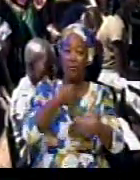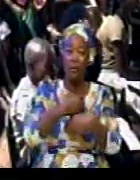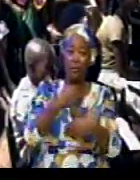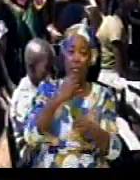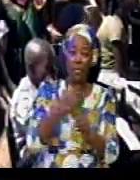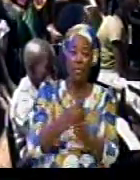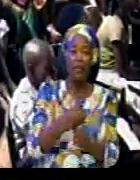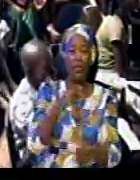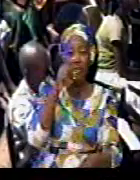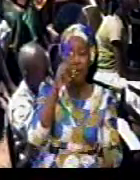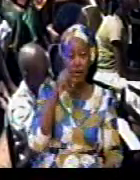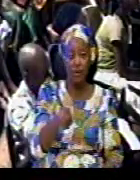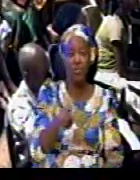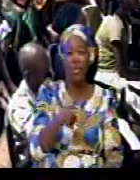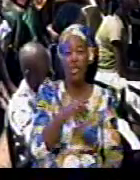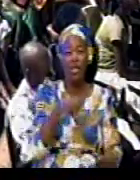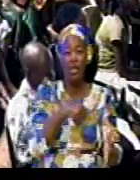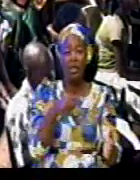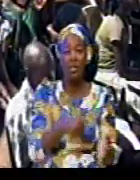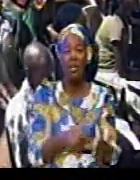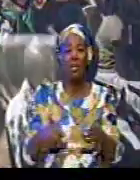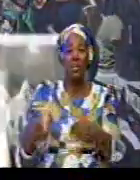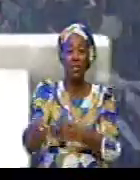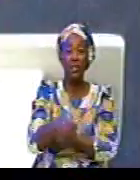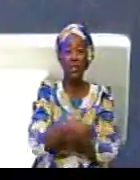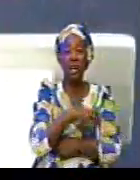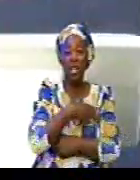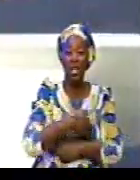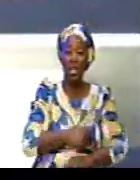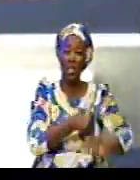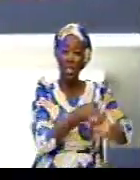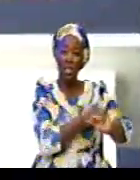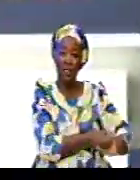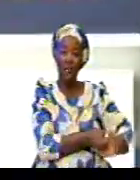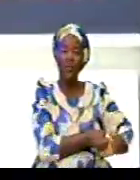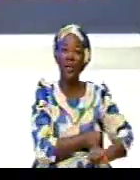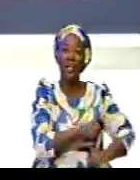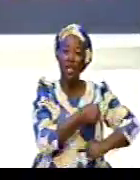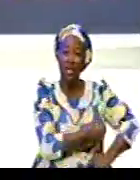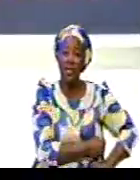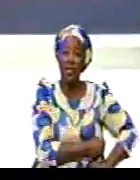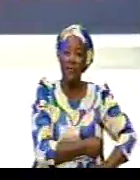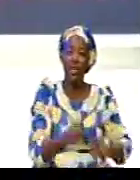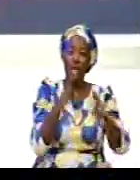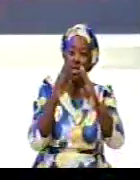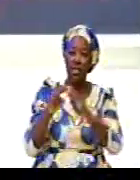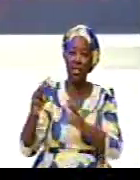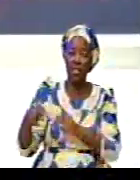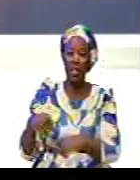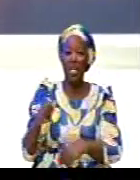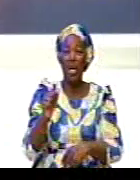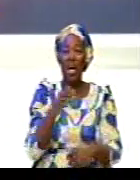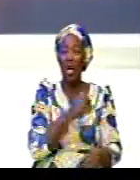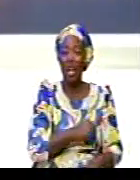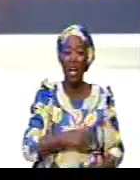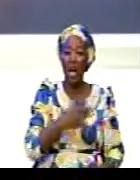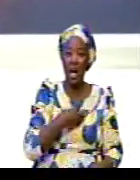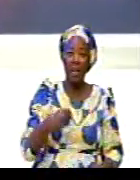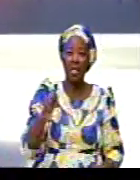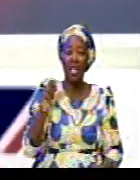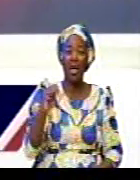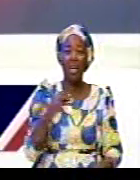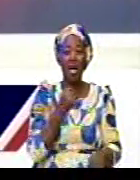For behold, I have made thee this day a defense